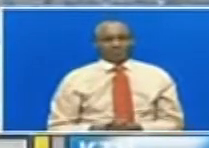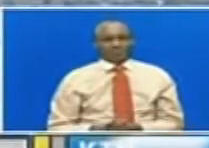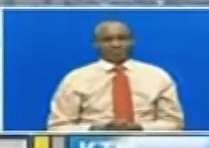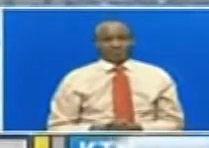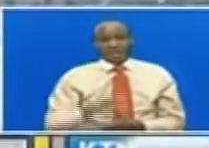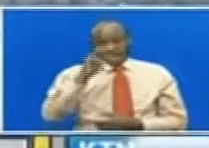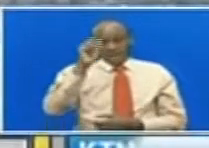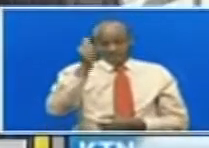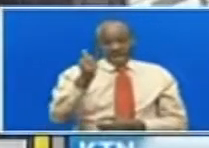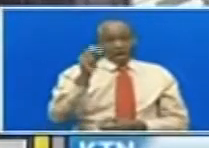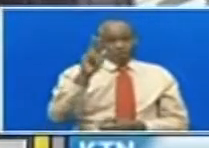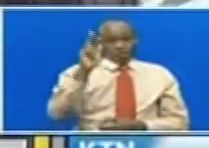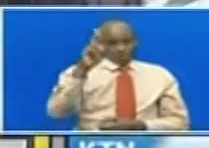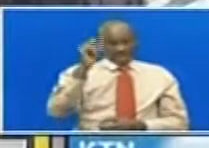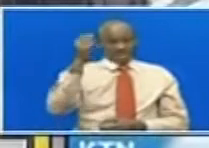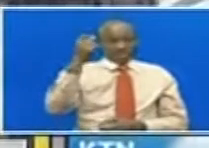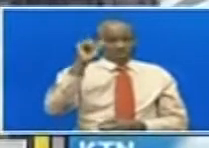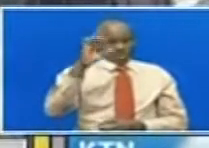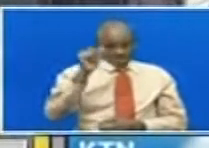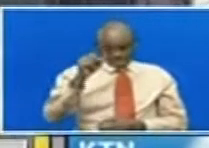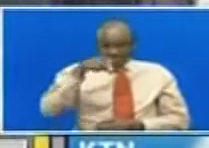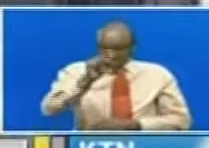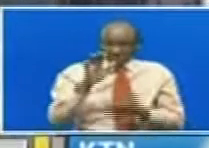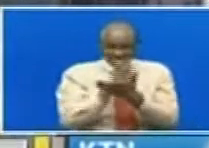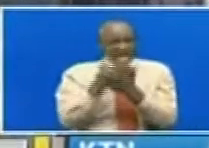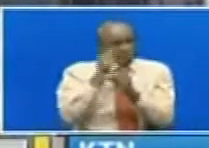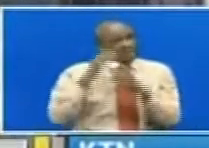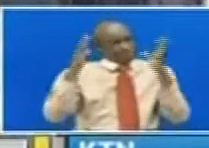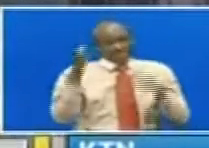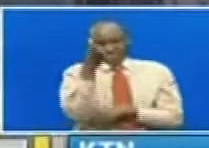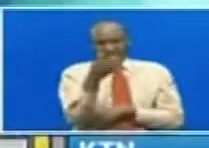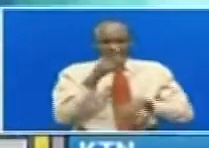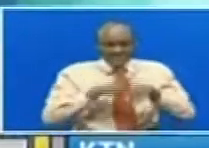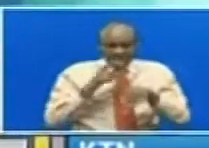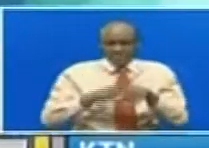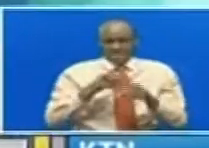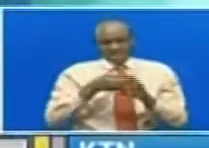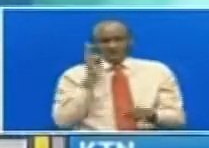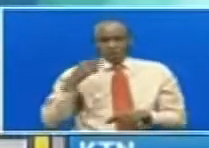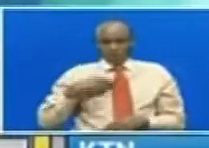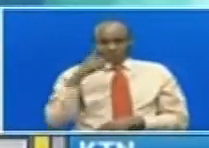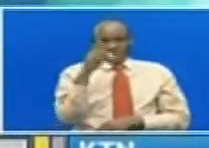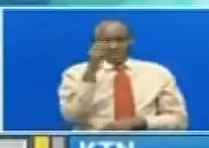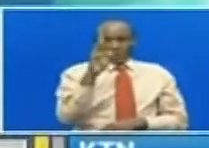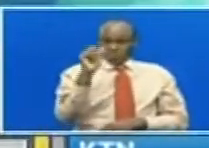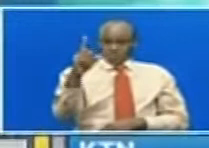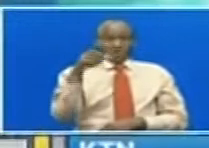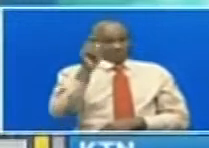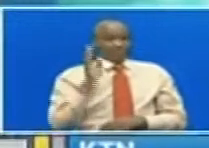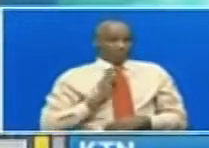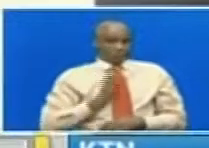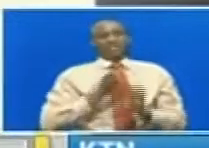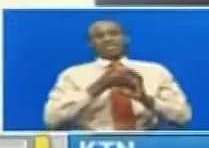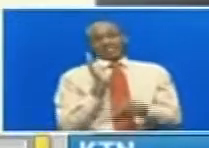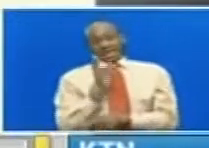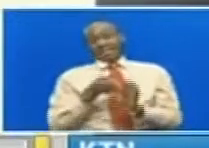The Mauritian government has become the newest largest shareholder at BRITAM following the resignation and exit of Dawood Rawat from the board of the insurance